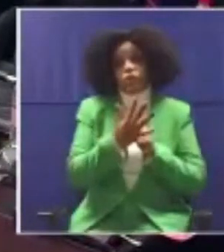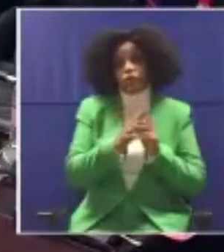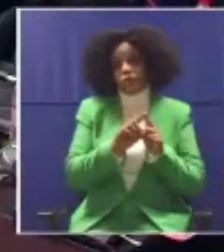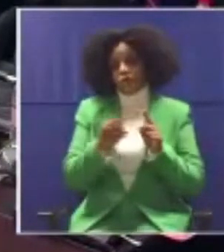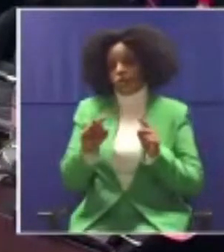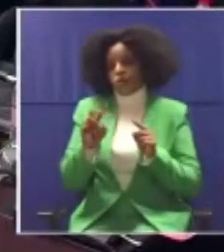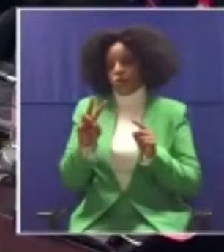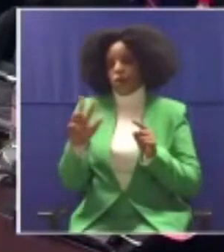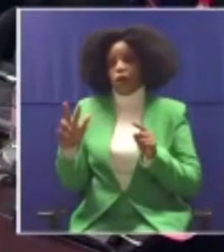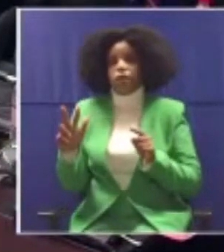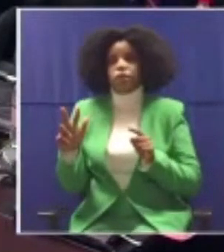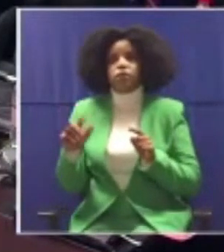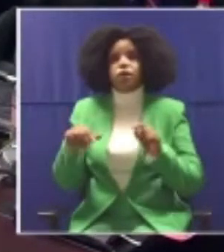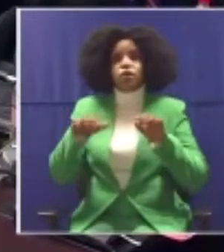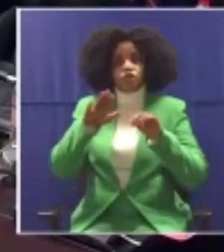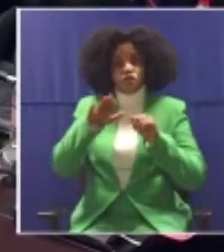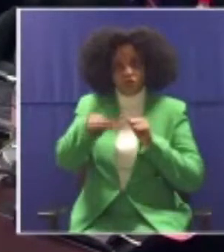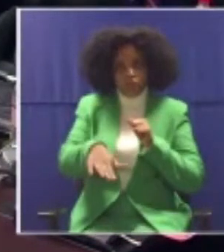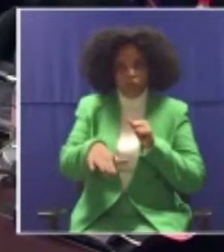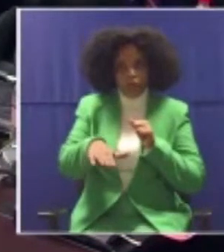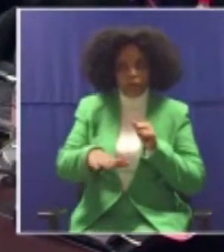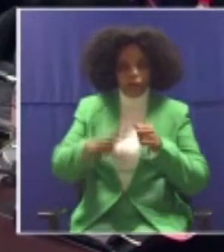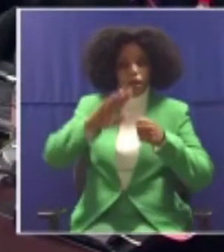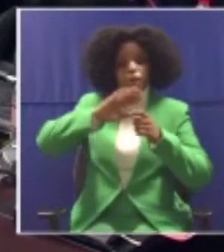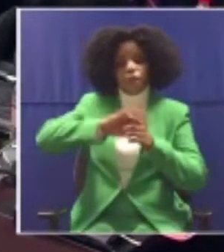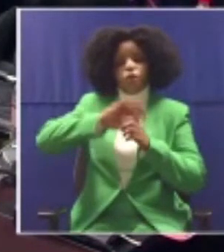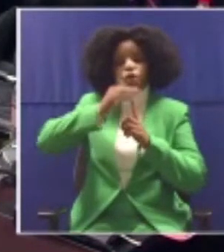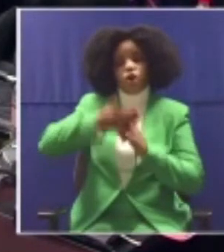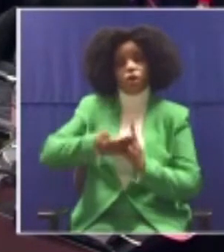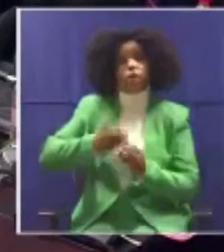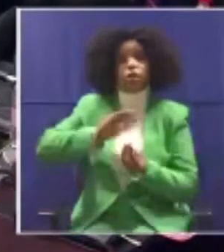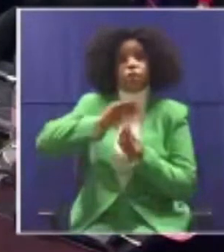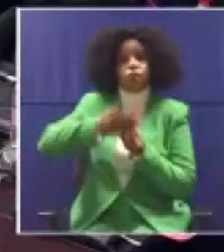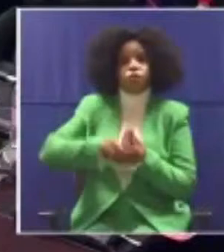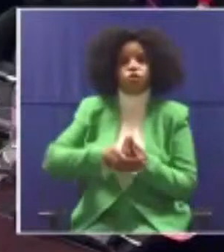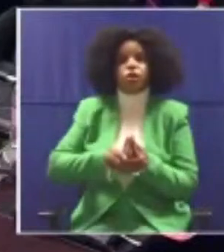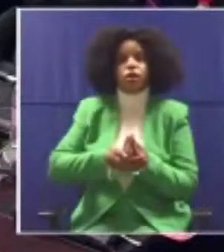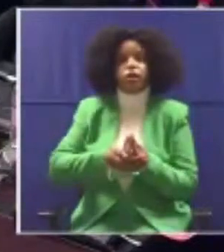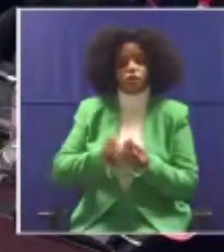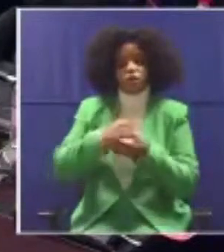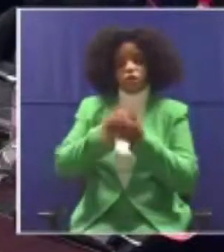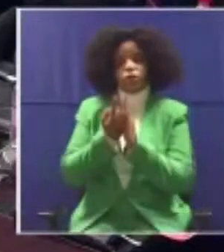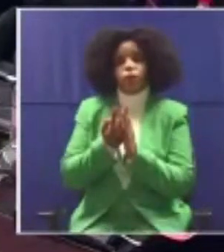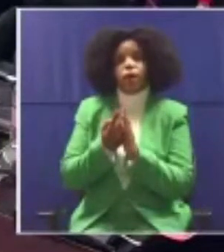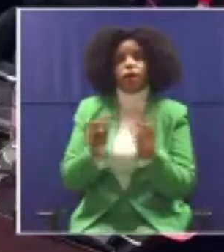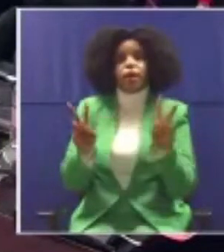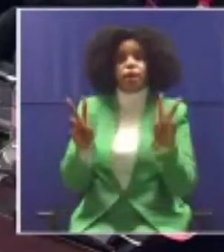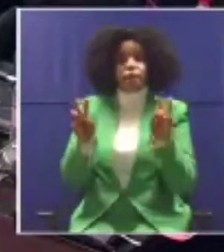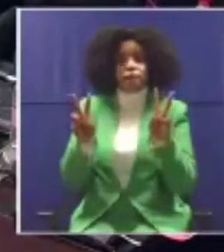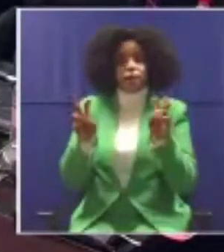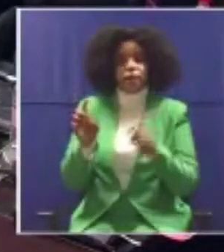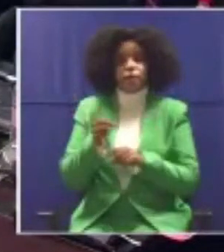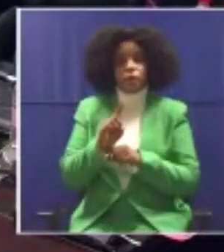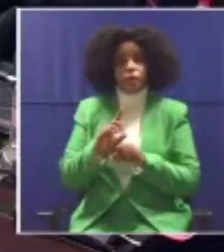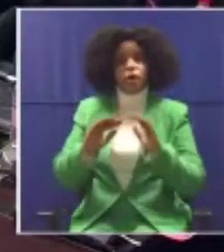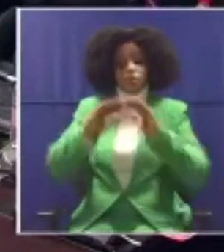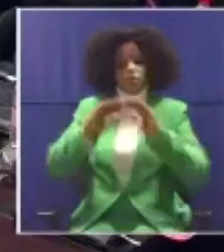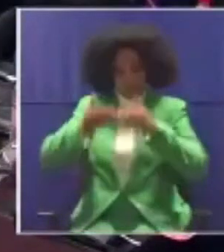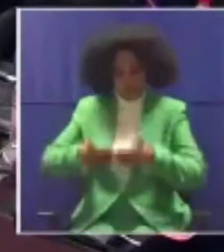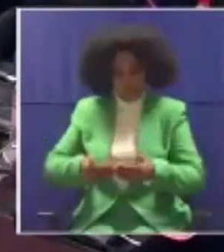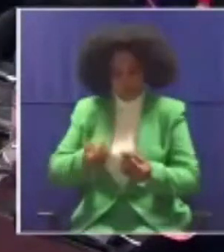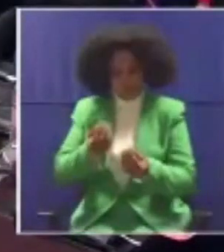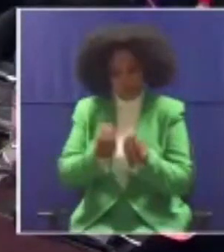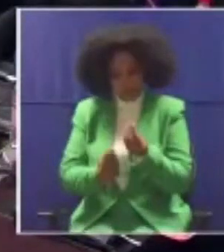Protection Week under the theme, "Let us protect children during COVID-19 and